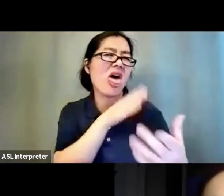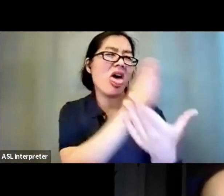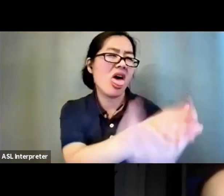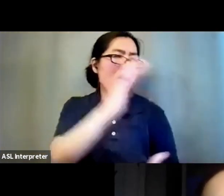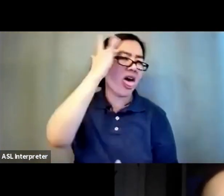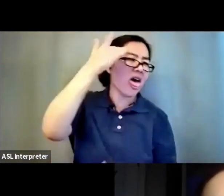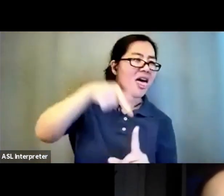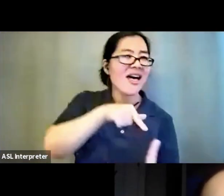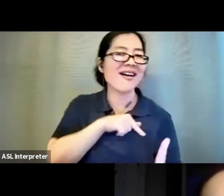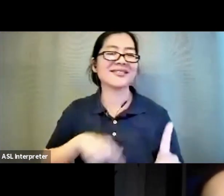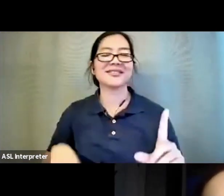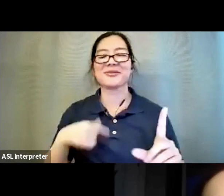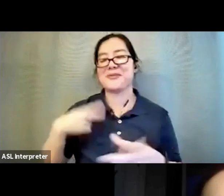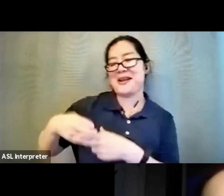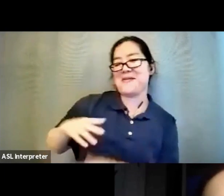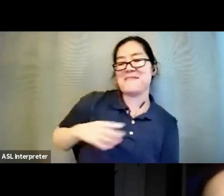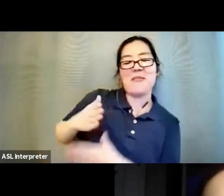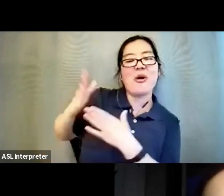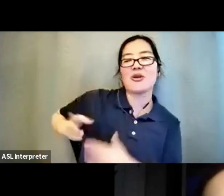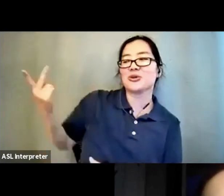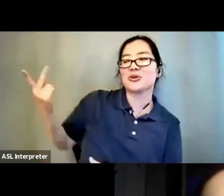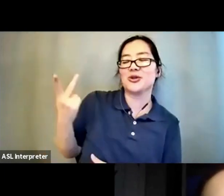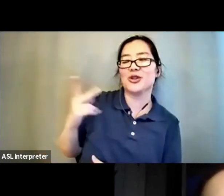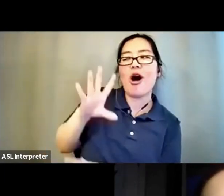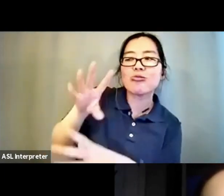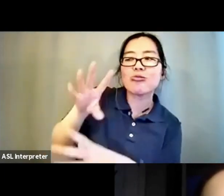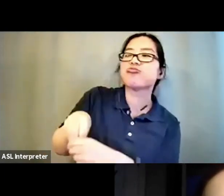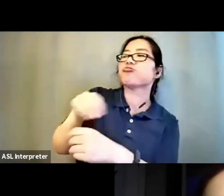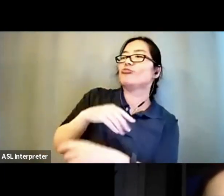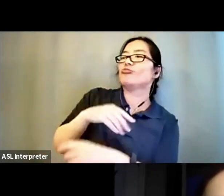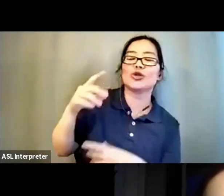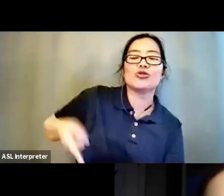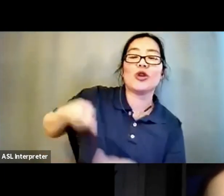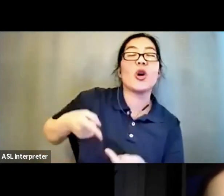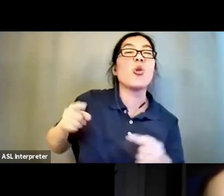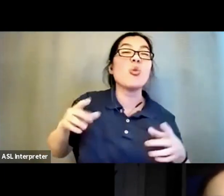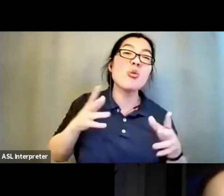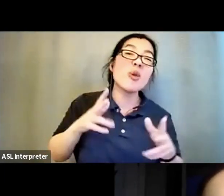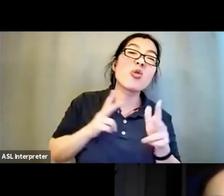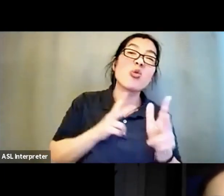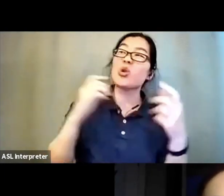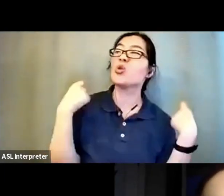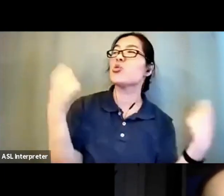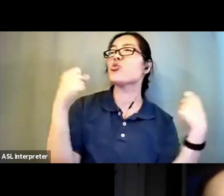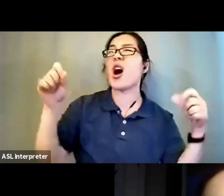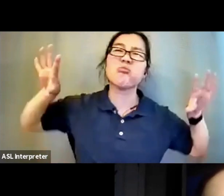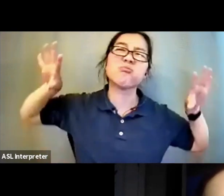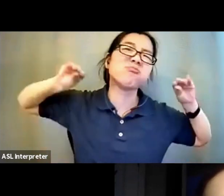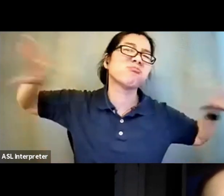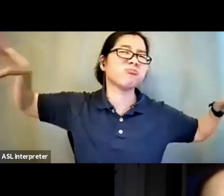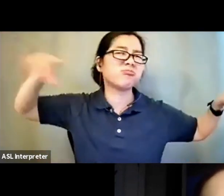just want to name that me and my partner's contributions to struggle was we drove around Seattle blasting the song "Fuck Donald Trump" by Nipsey Hussle for an hour